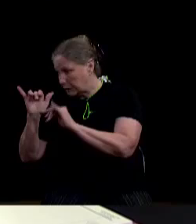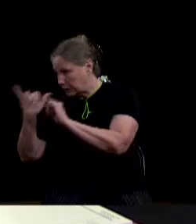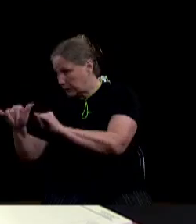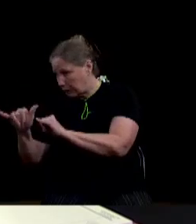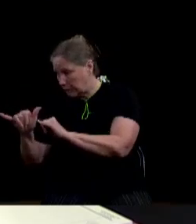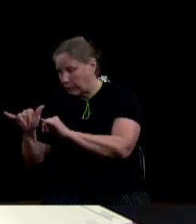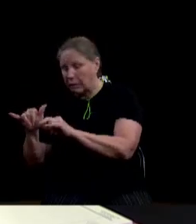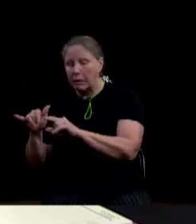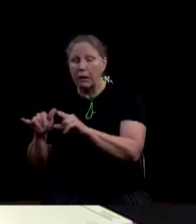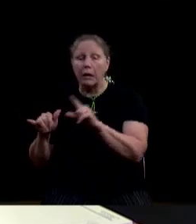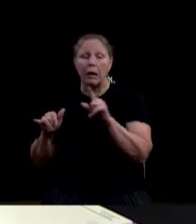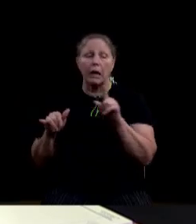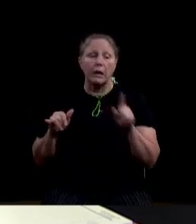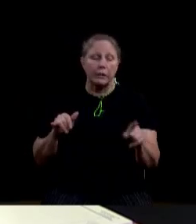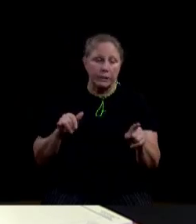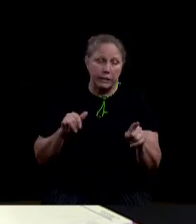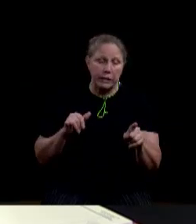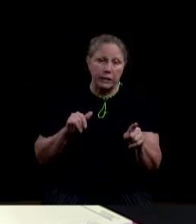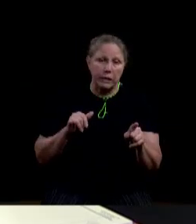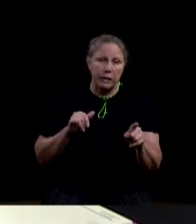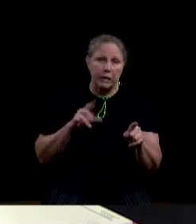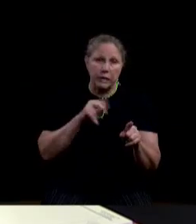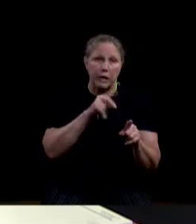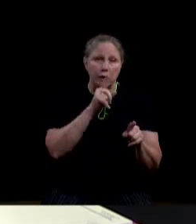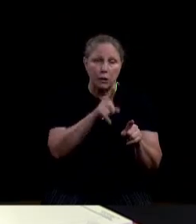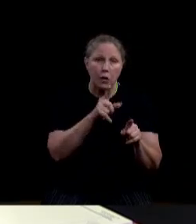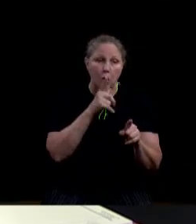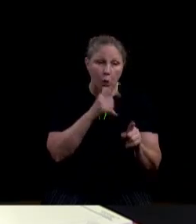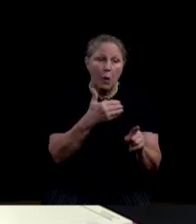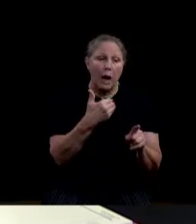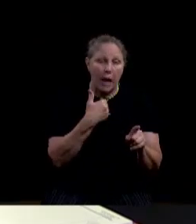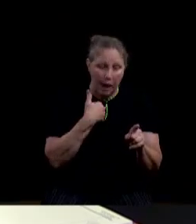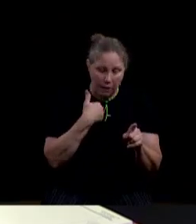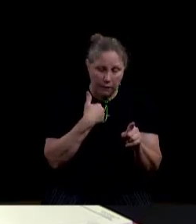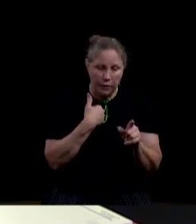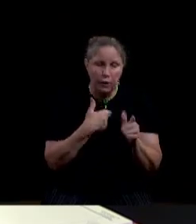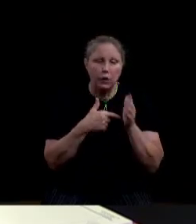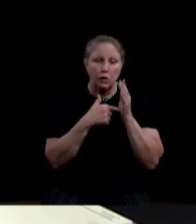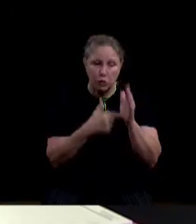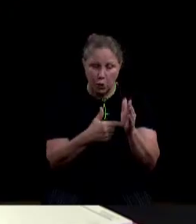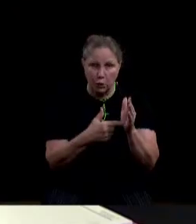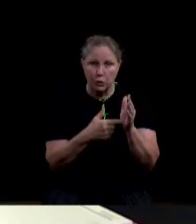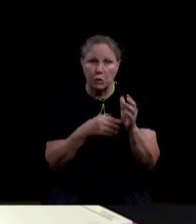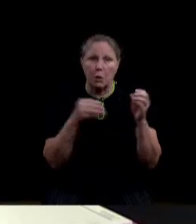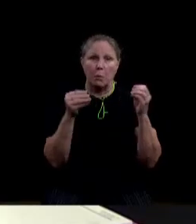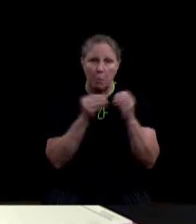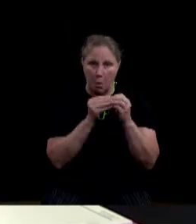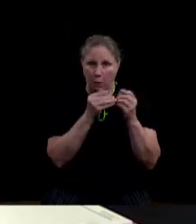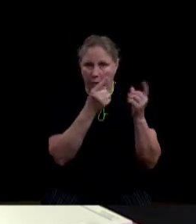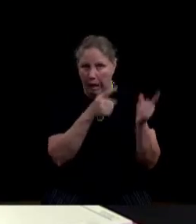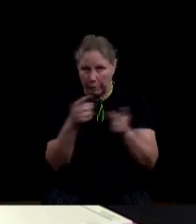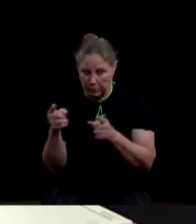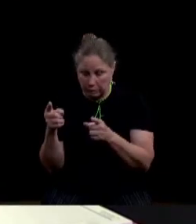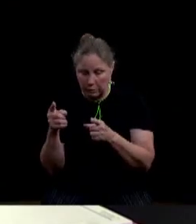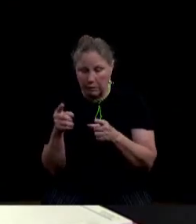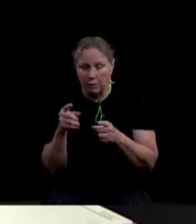rate reflects increased activity that's going on, and that's what we're monitoring